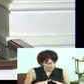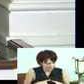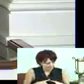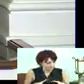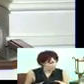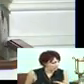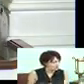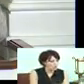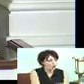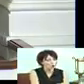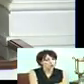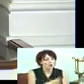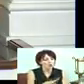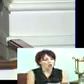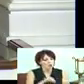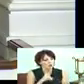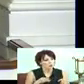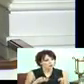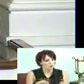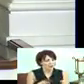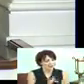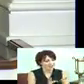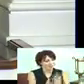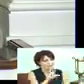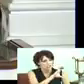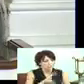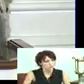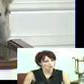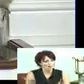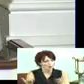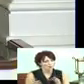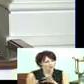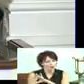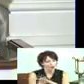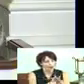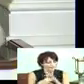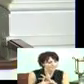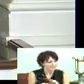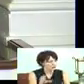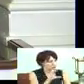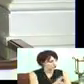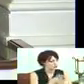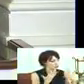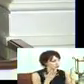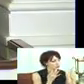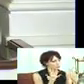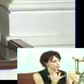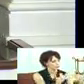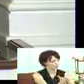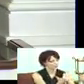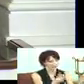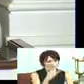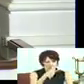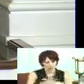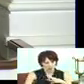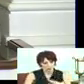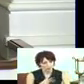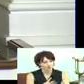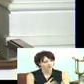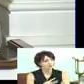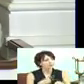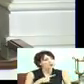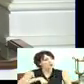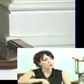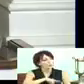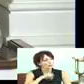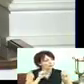Jesus Christ to bring harmony into our congregation, into our community, and into our world. And ultimately, we can